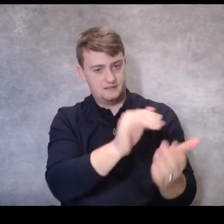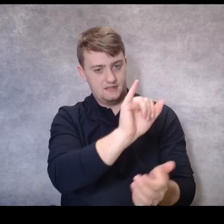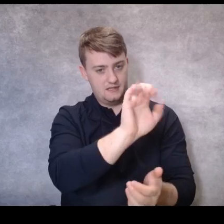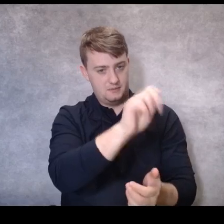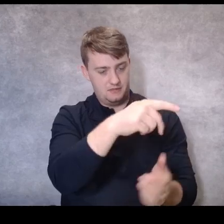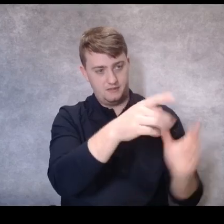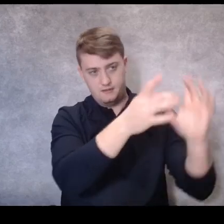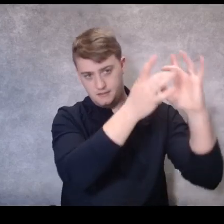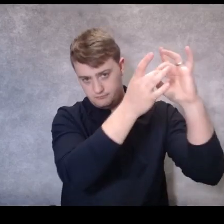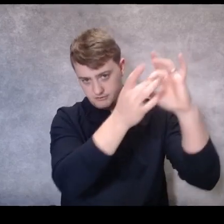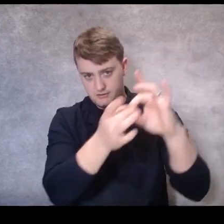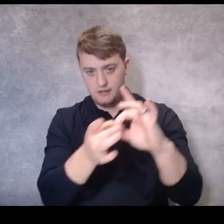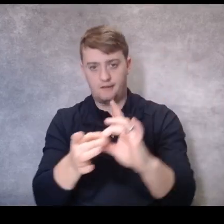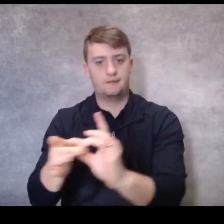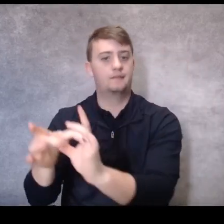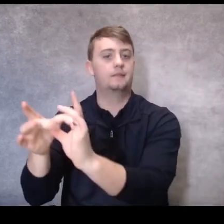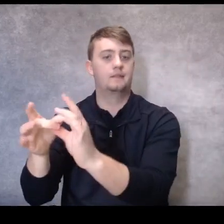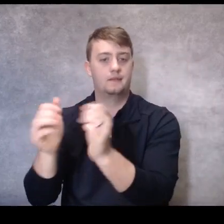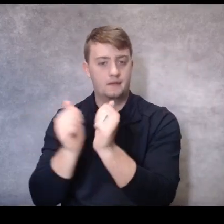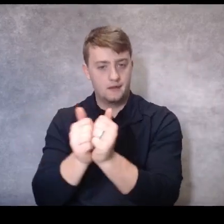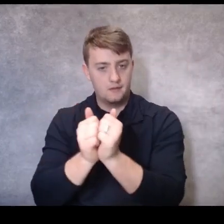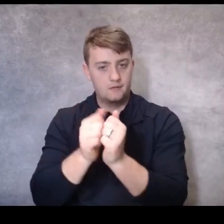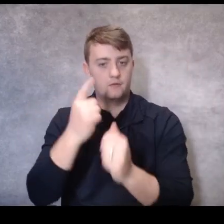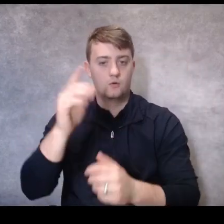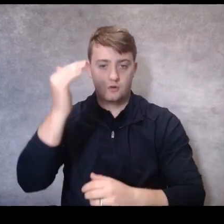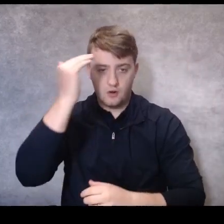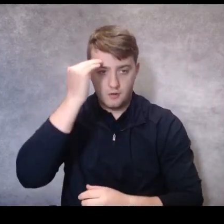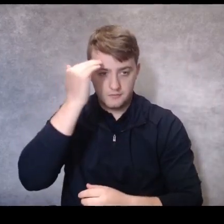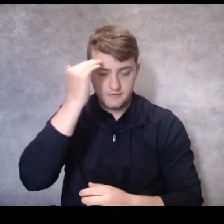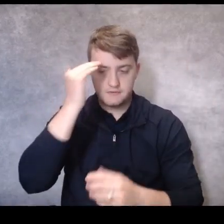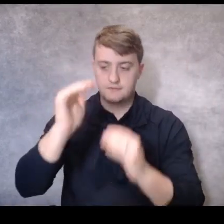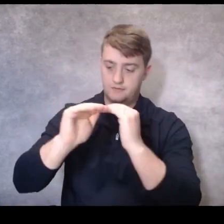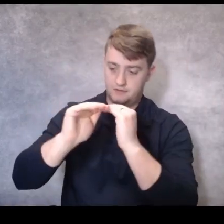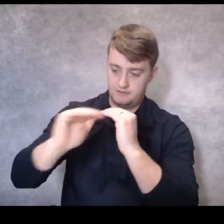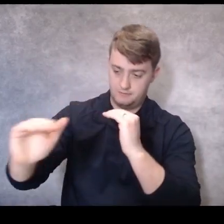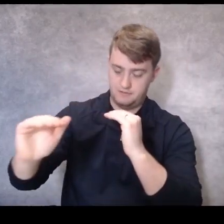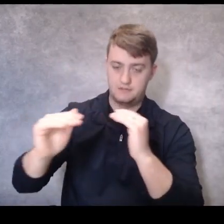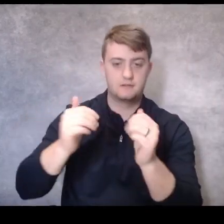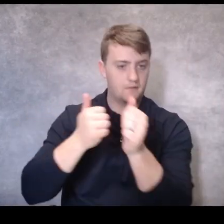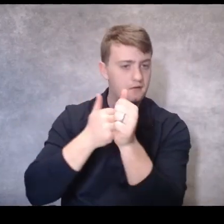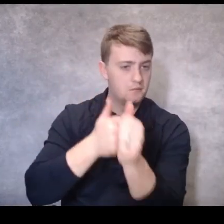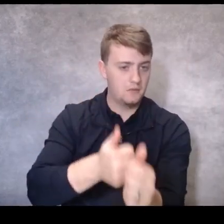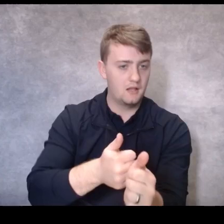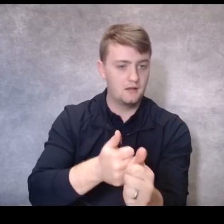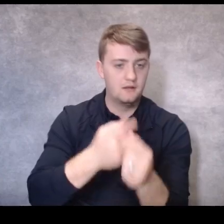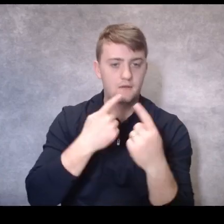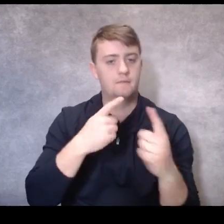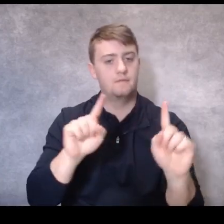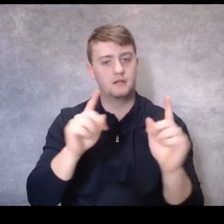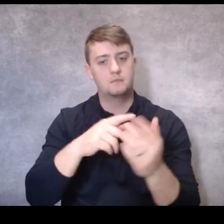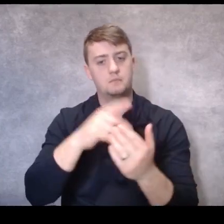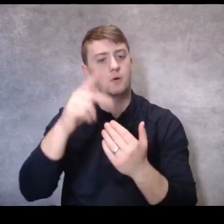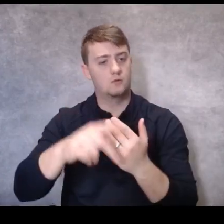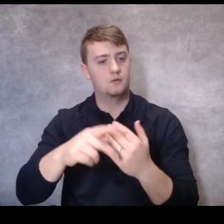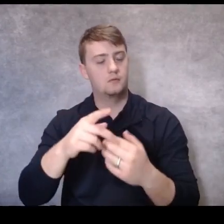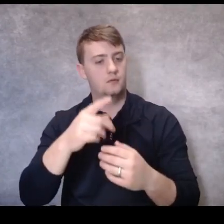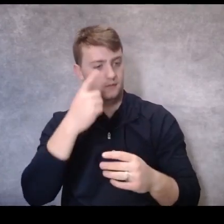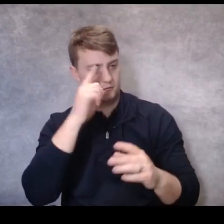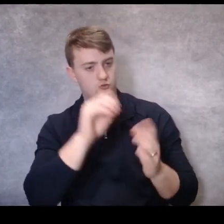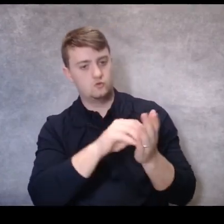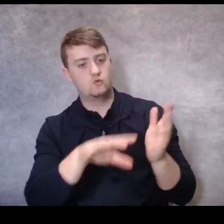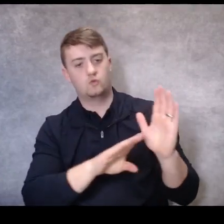section of the IEP connect together to create a comprehensive, consistent, compliant, and effective